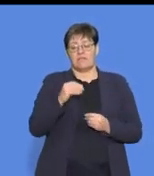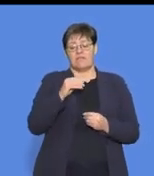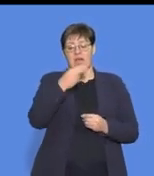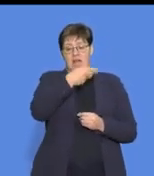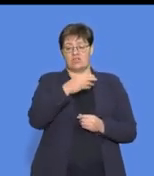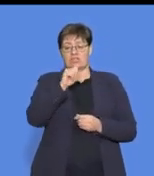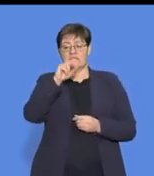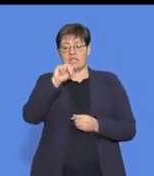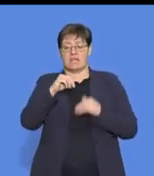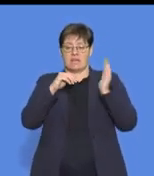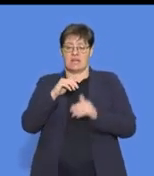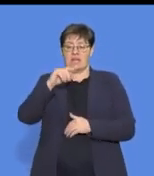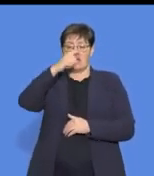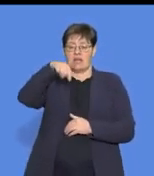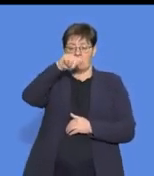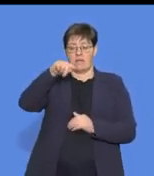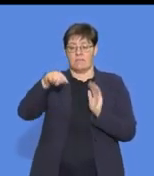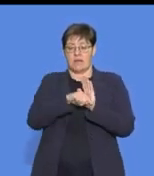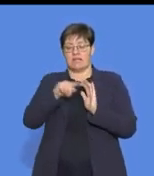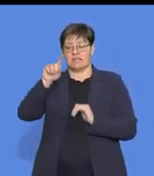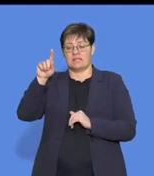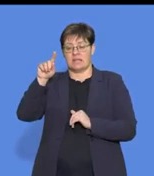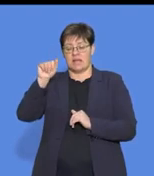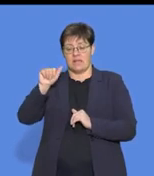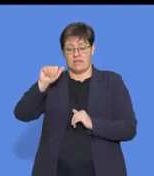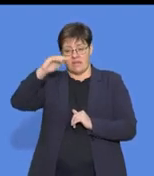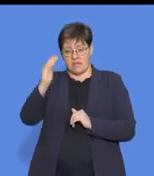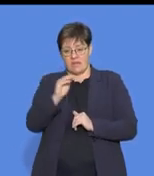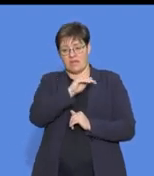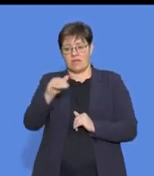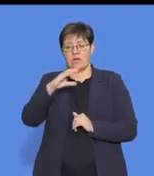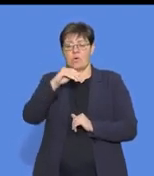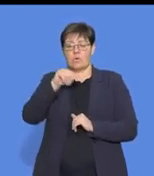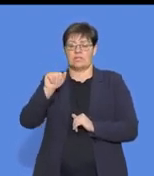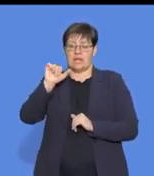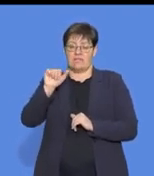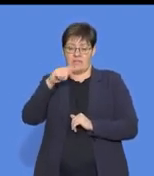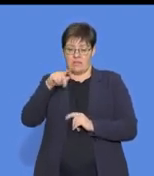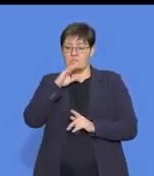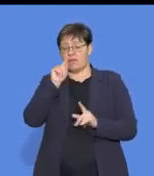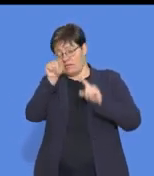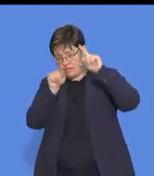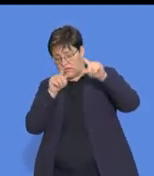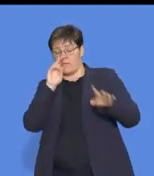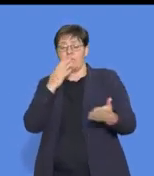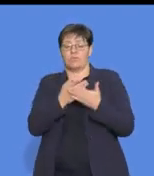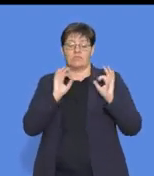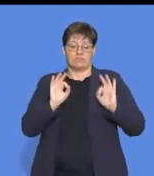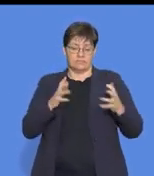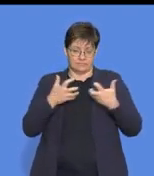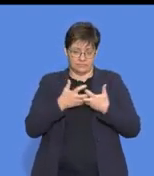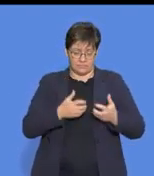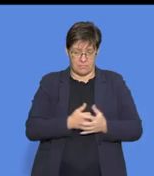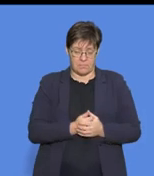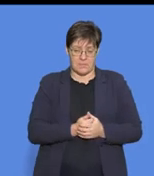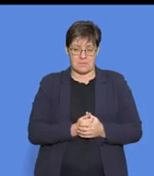H sine theta minus alpha equals to cos of alpha. And that's exactly what they asked us to prove. So we've